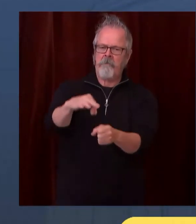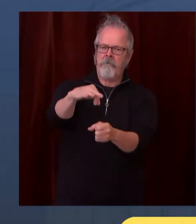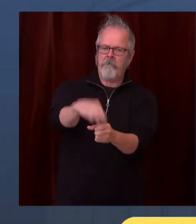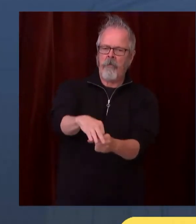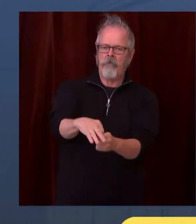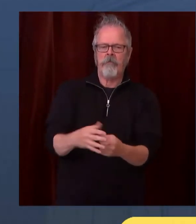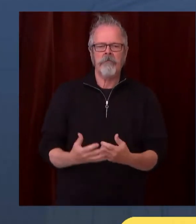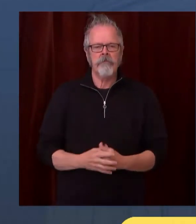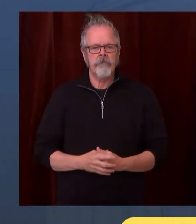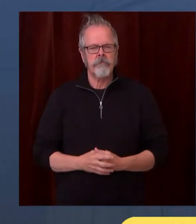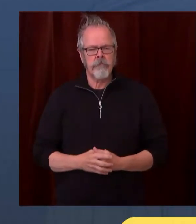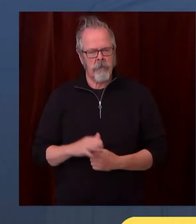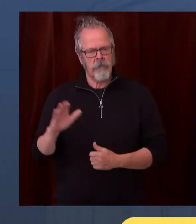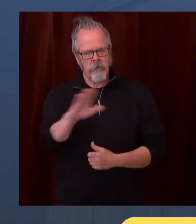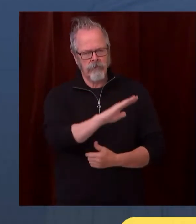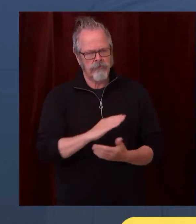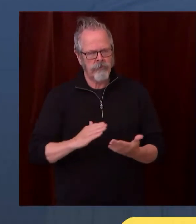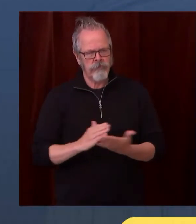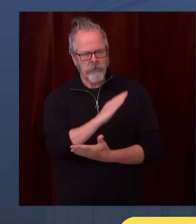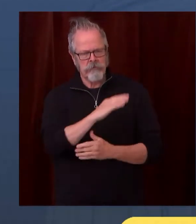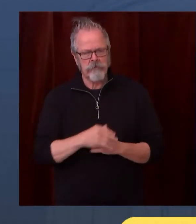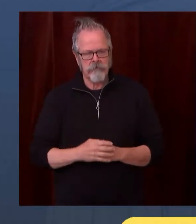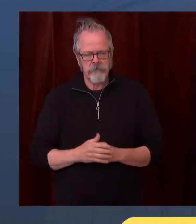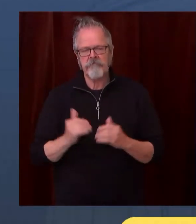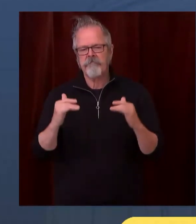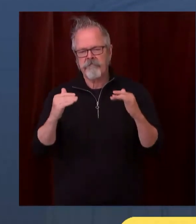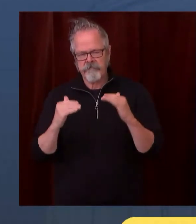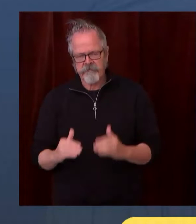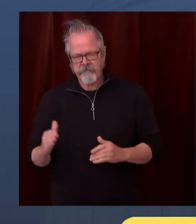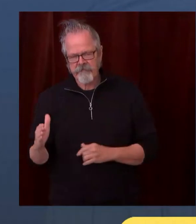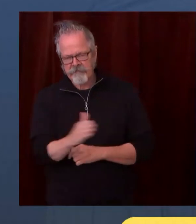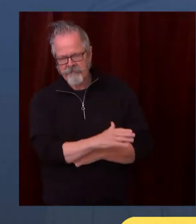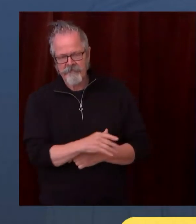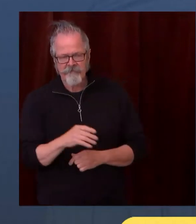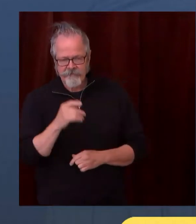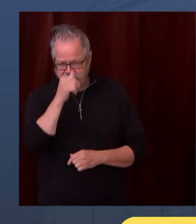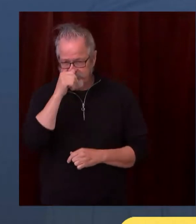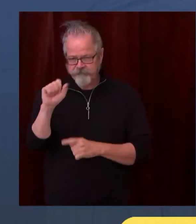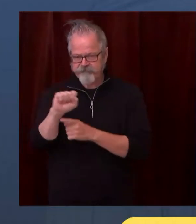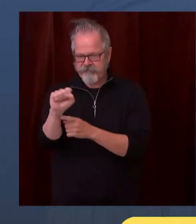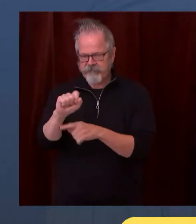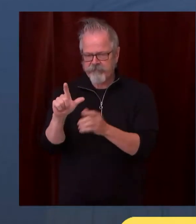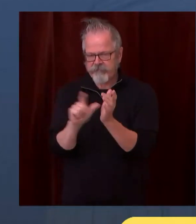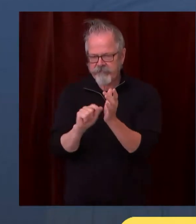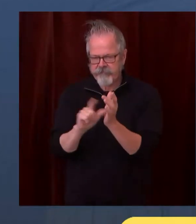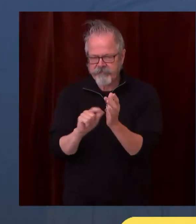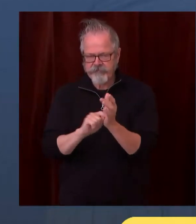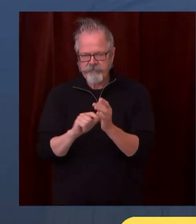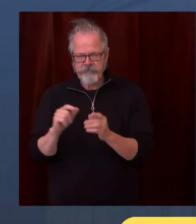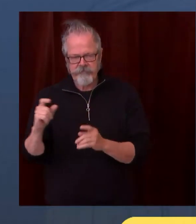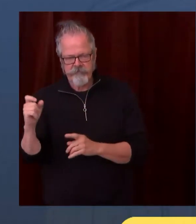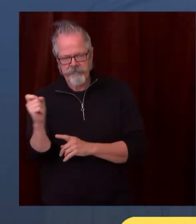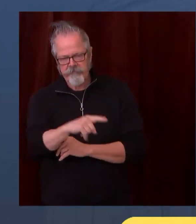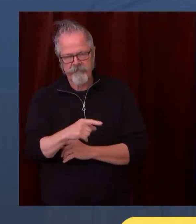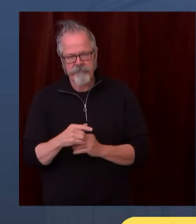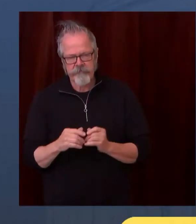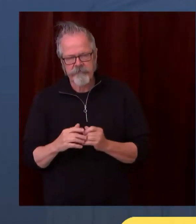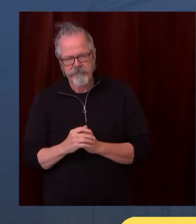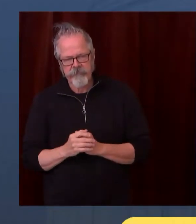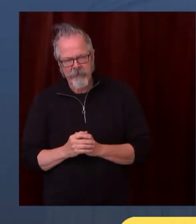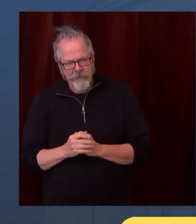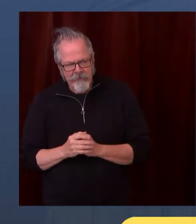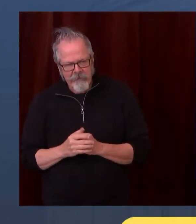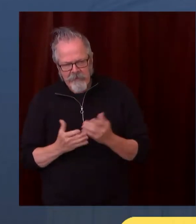Yeah, Governor, what more can you share about the reports you've heard about mail processing equipment being broken in Washington?